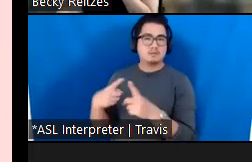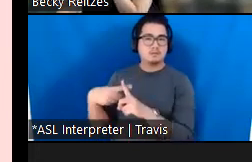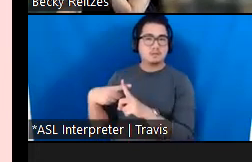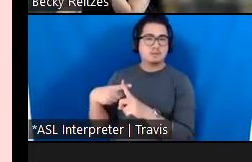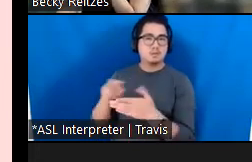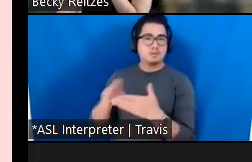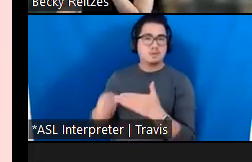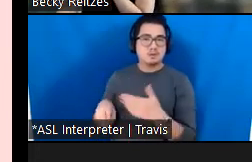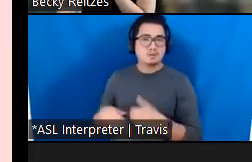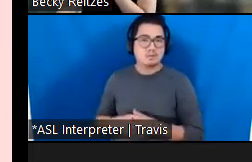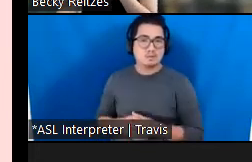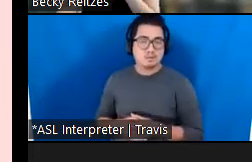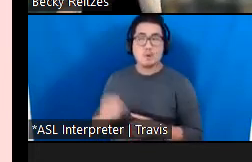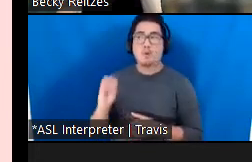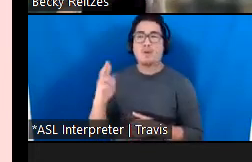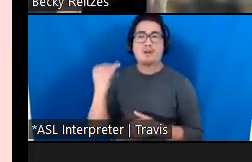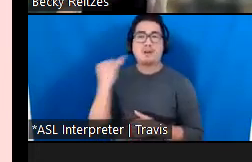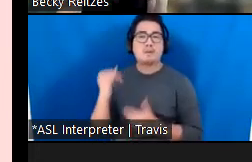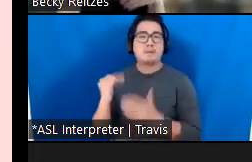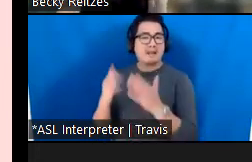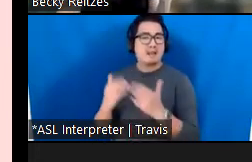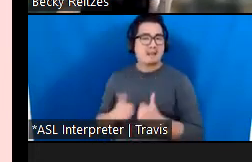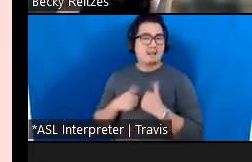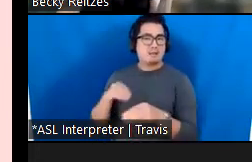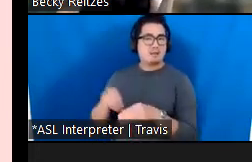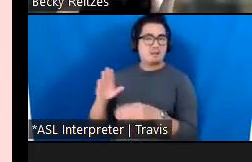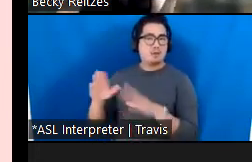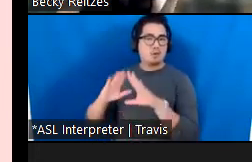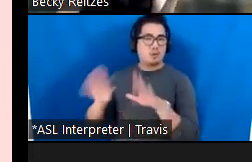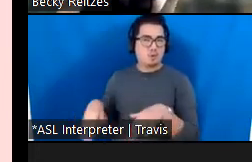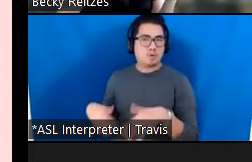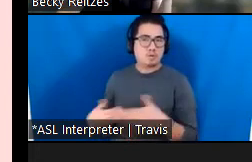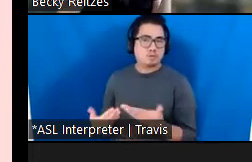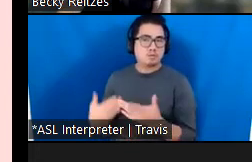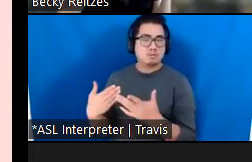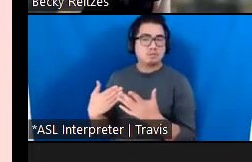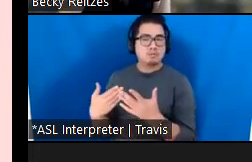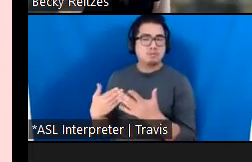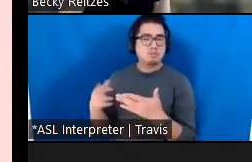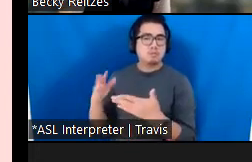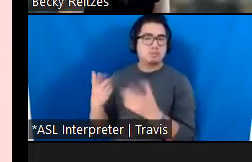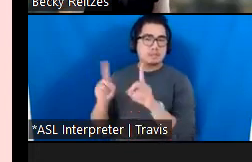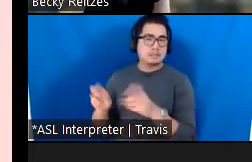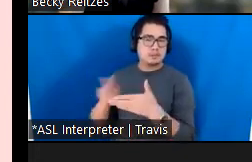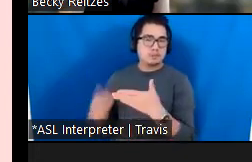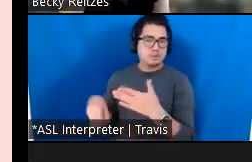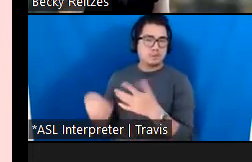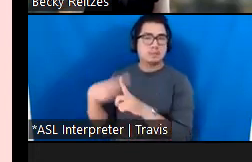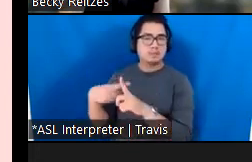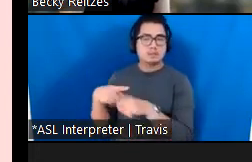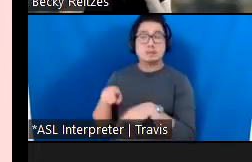And they've been diagnosed with COVID-19. They're not staying home, but they should wear a high quality mask for 10 days and get tested on day